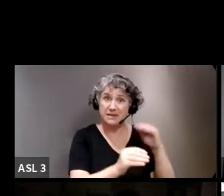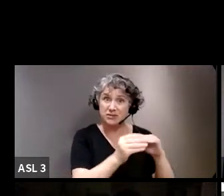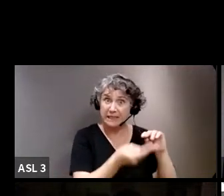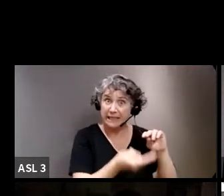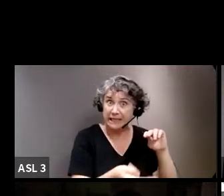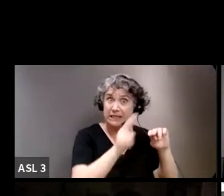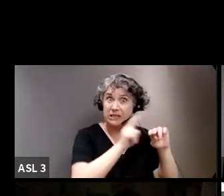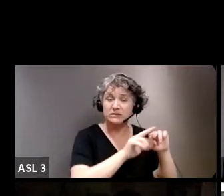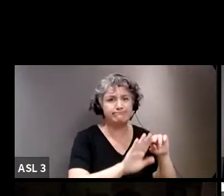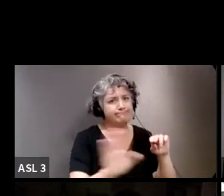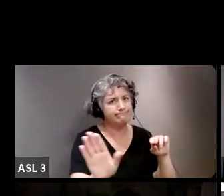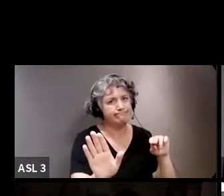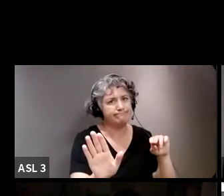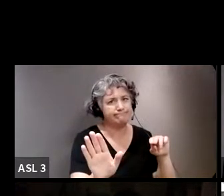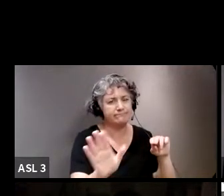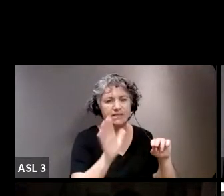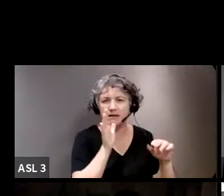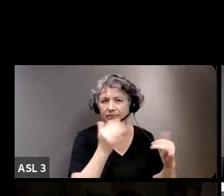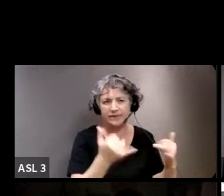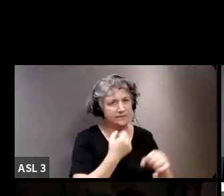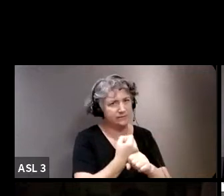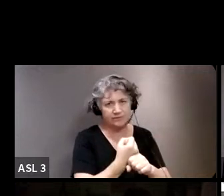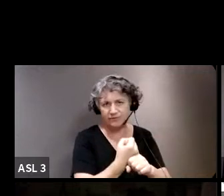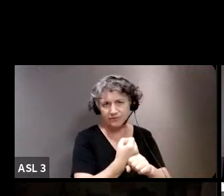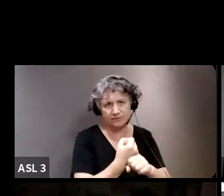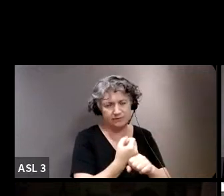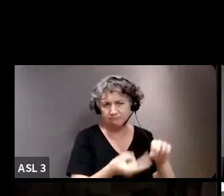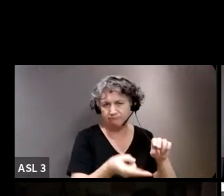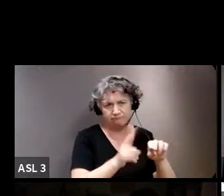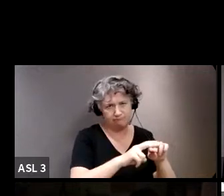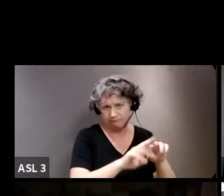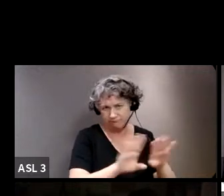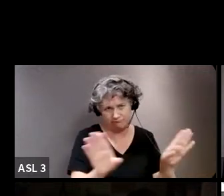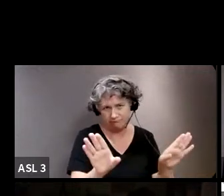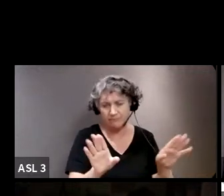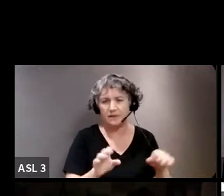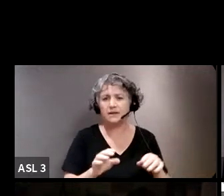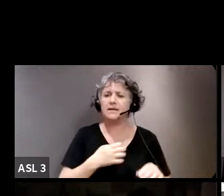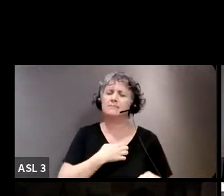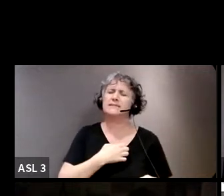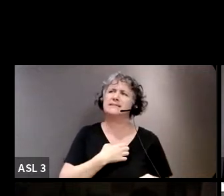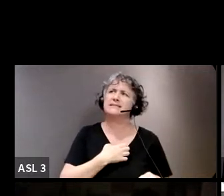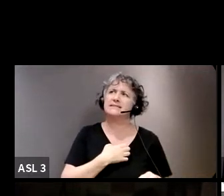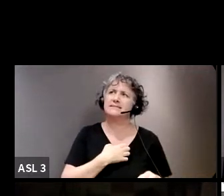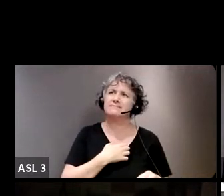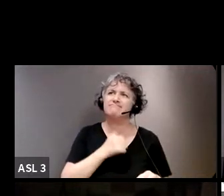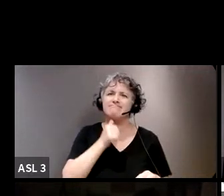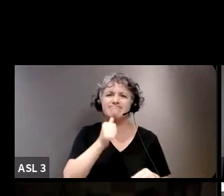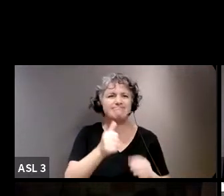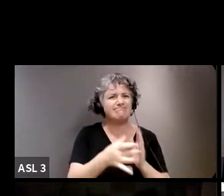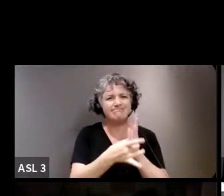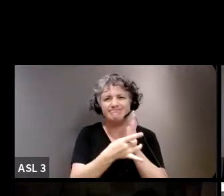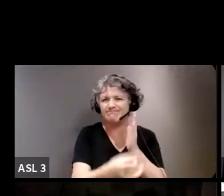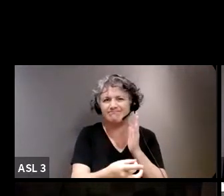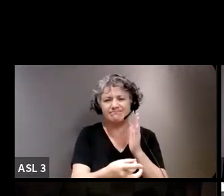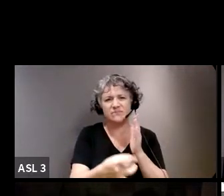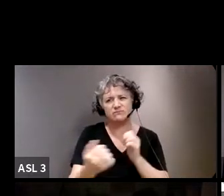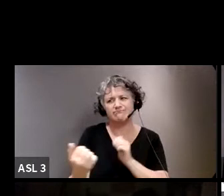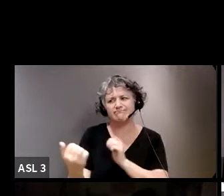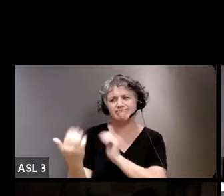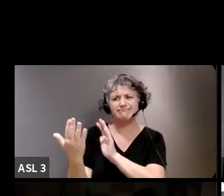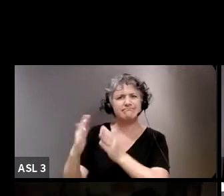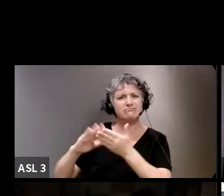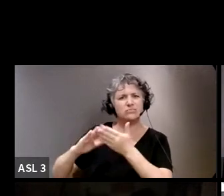budget again this year and to realize that police aren't equipped to deal with community concerns that they are